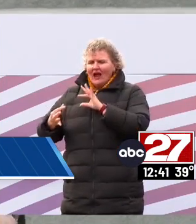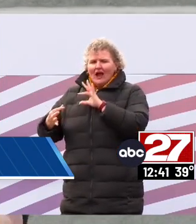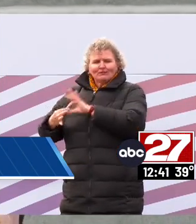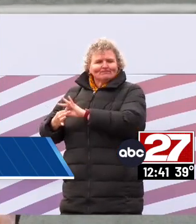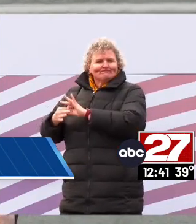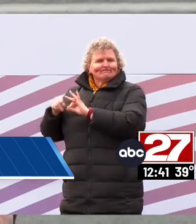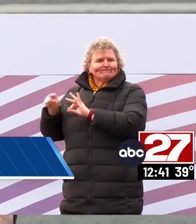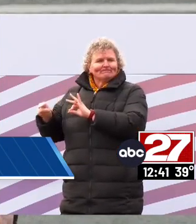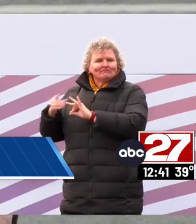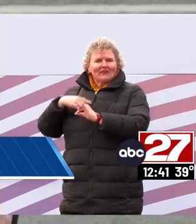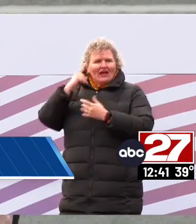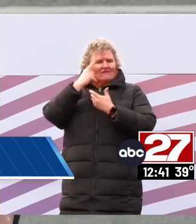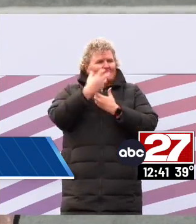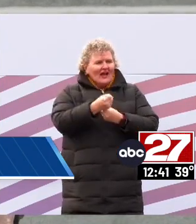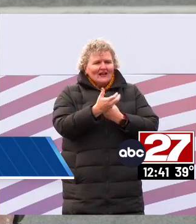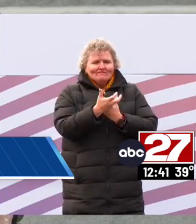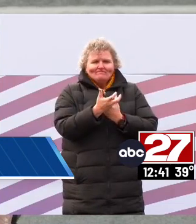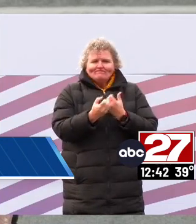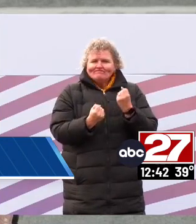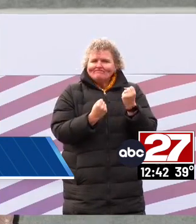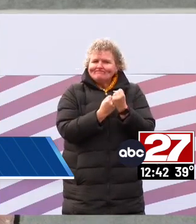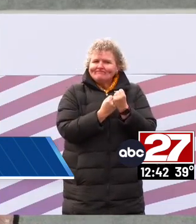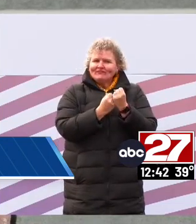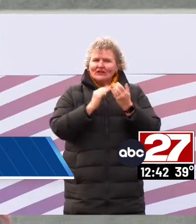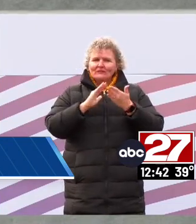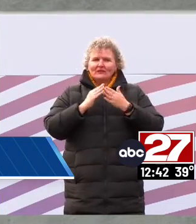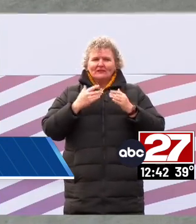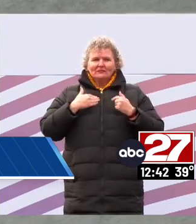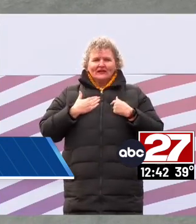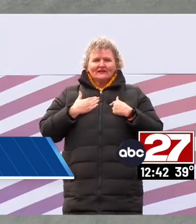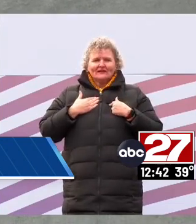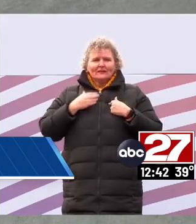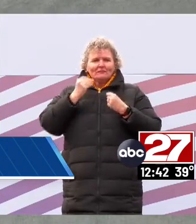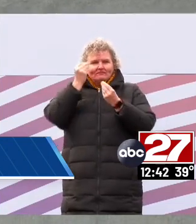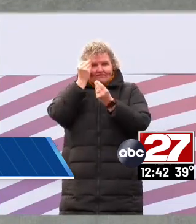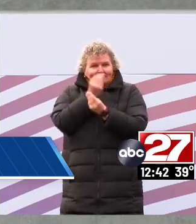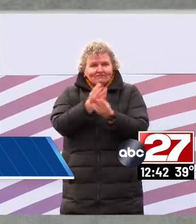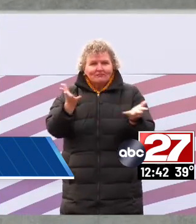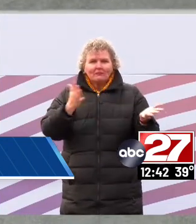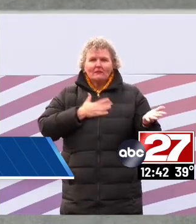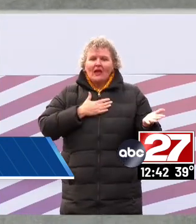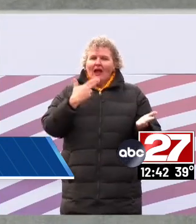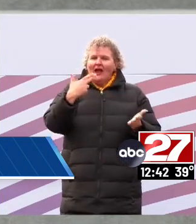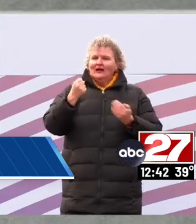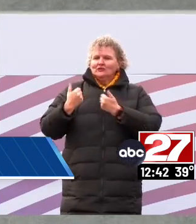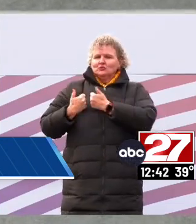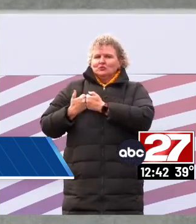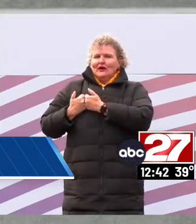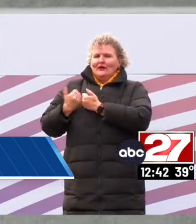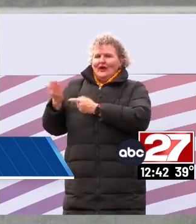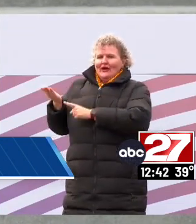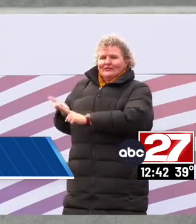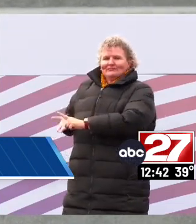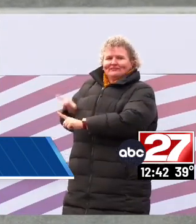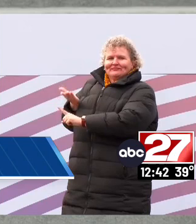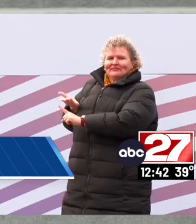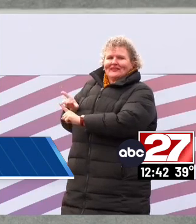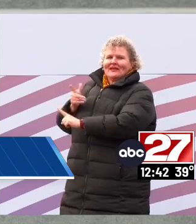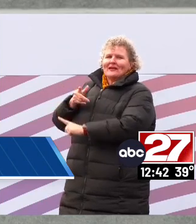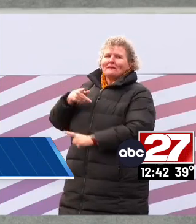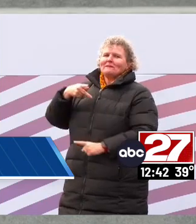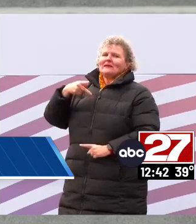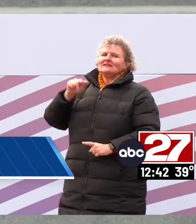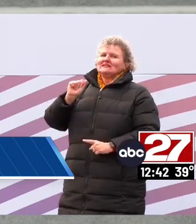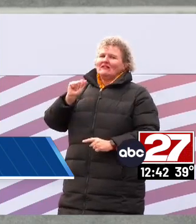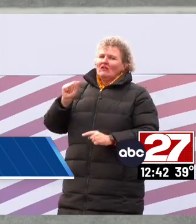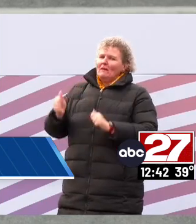faith. And so I begin by saying to my high school sweetheart and Pennsylvania's newest